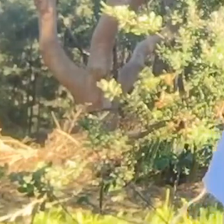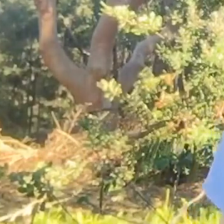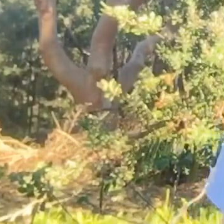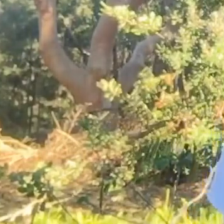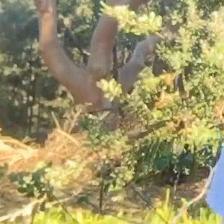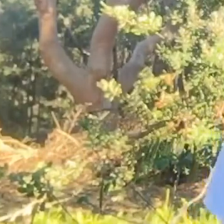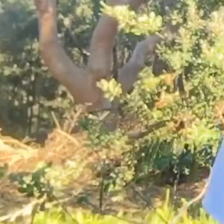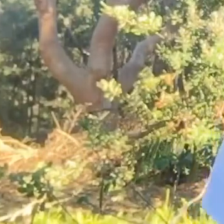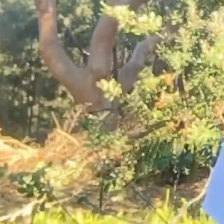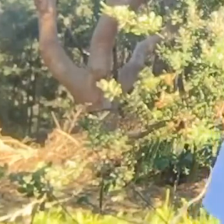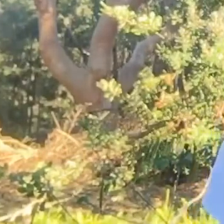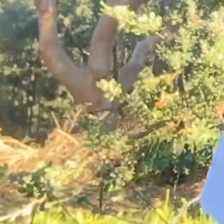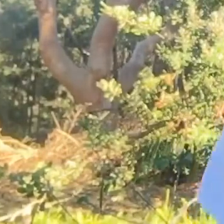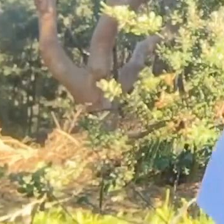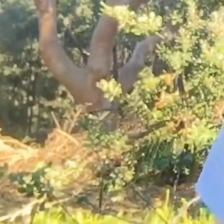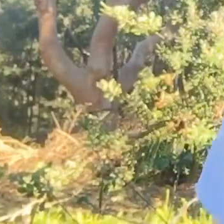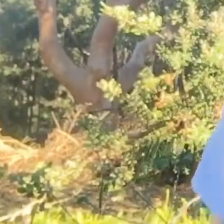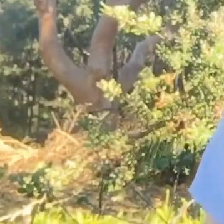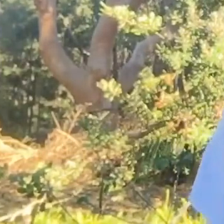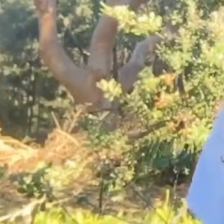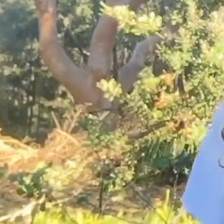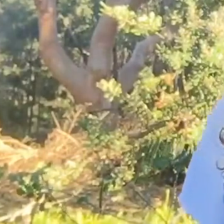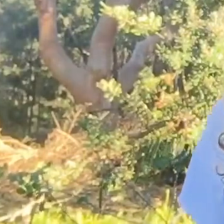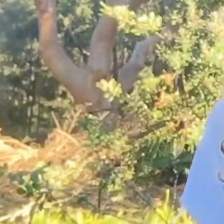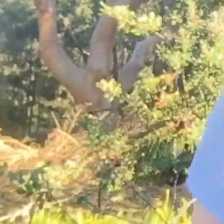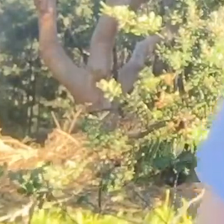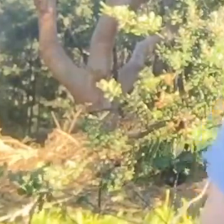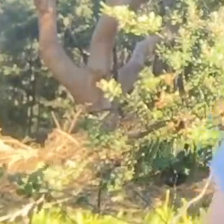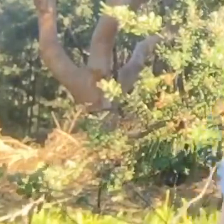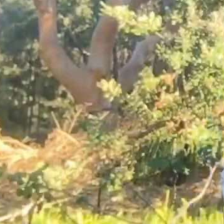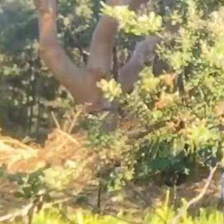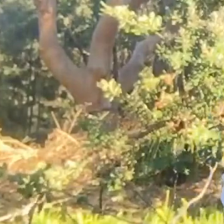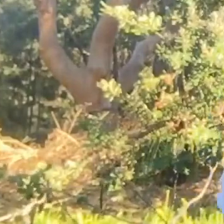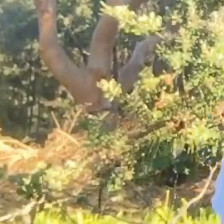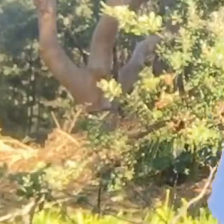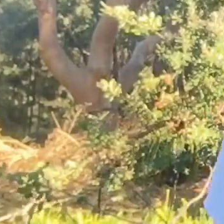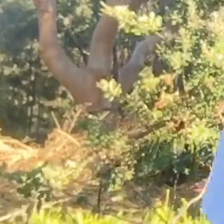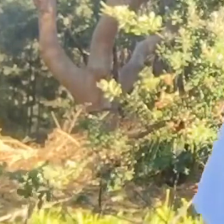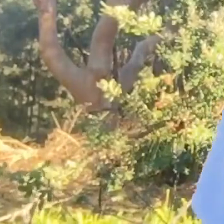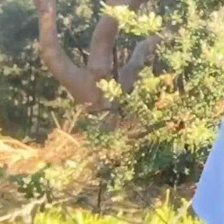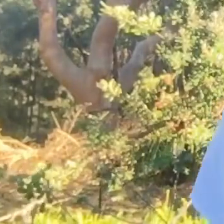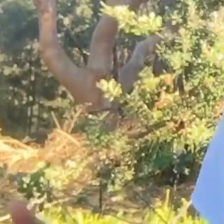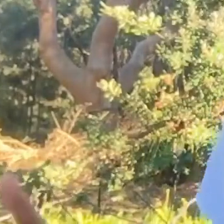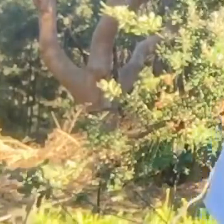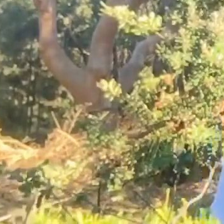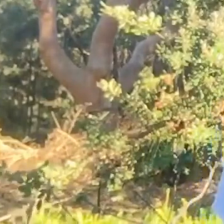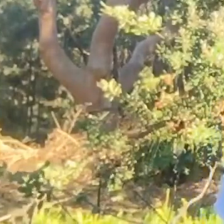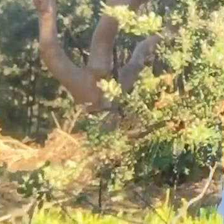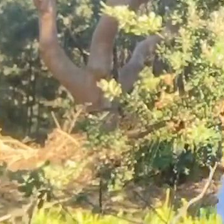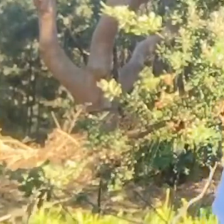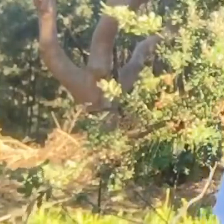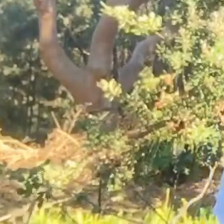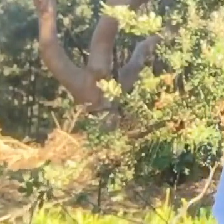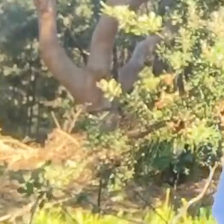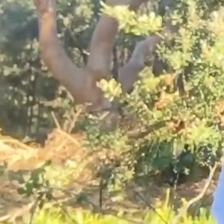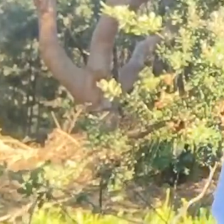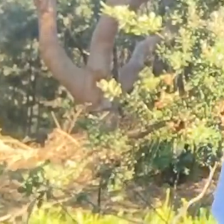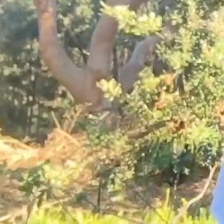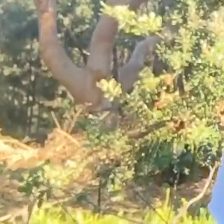pray that as restrictions ease and life starts going offline again, we will not forget about these missionaries and the work that they're doing for your